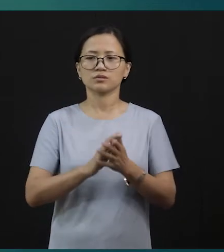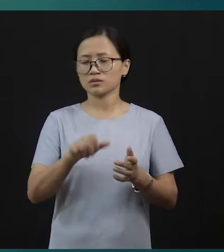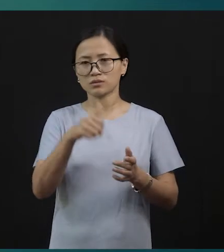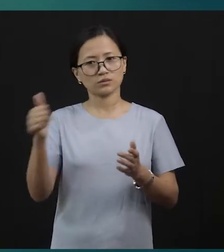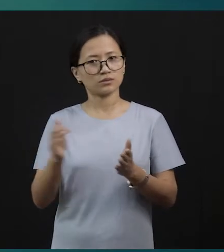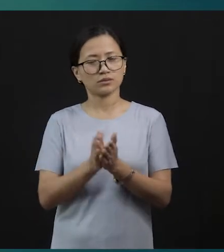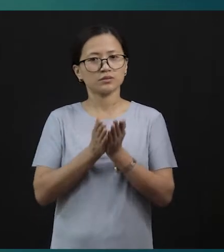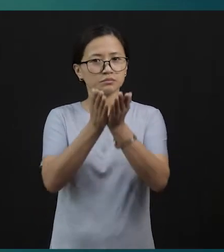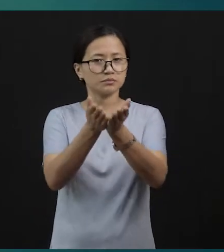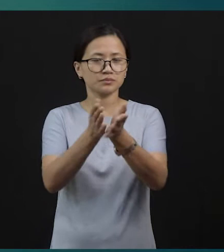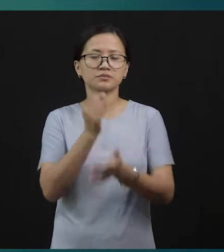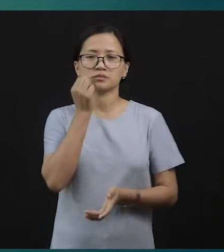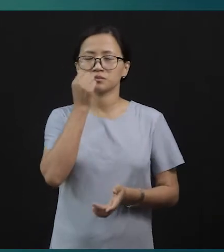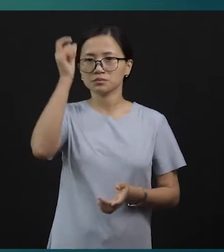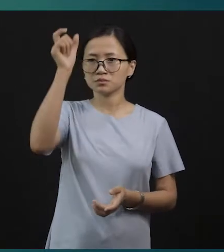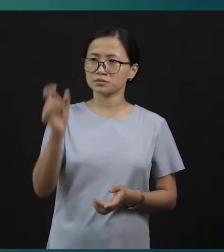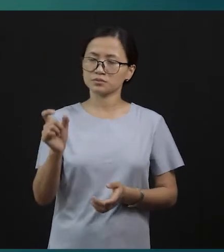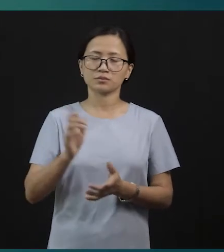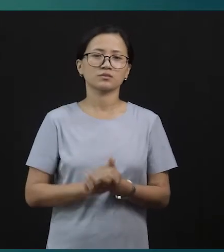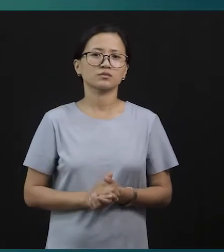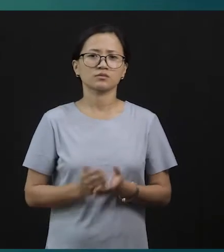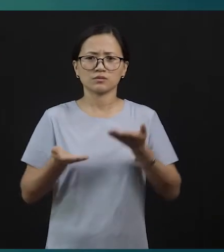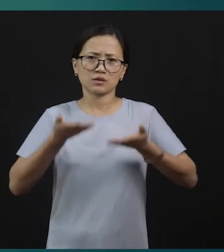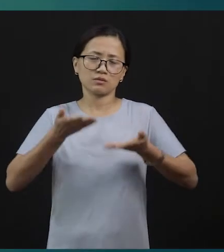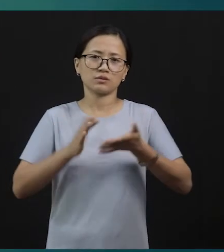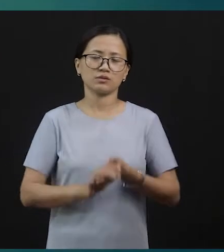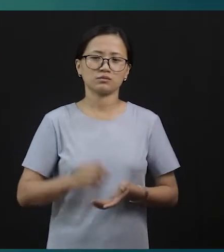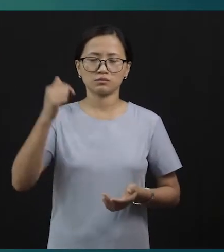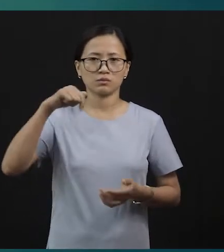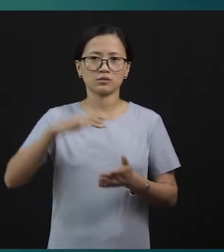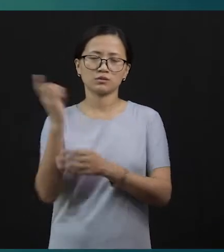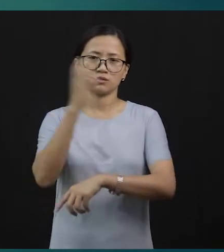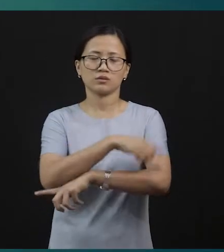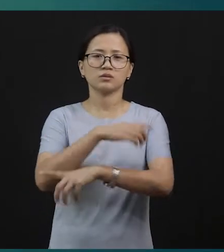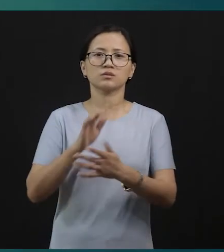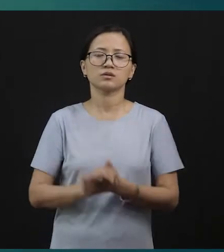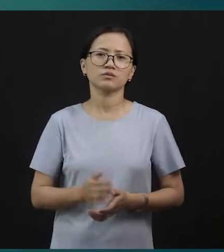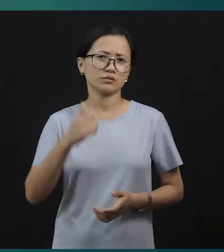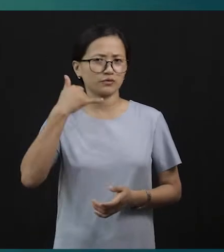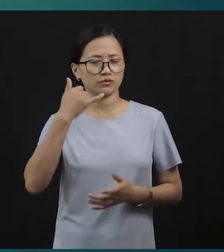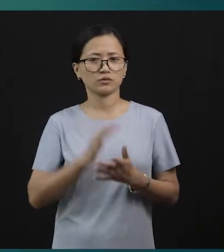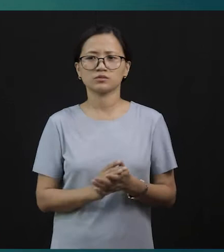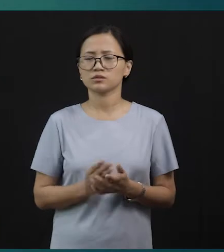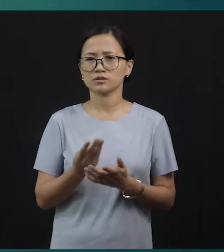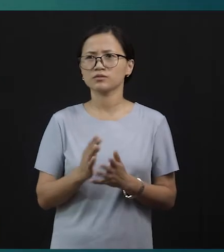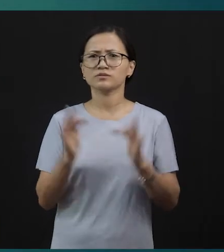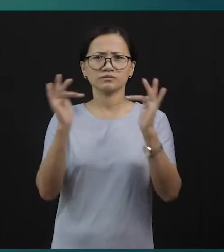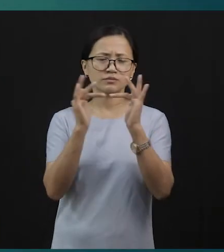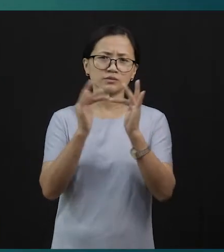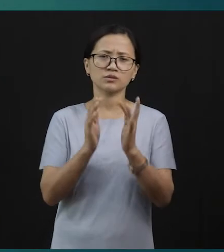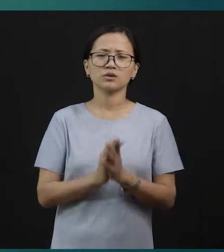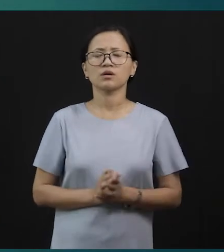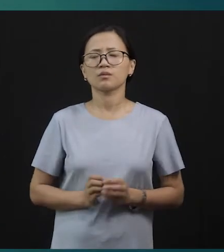another sailor. Nobody knew. In those days, don't compare it to the modern day, okay? We have phones, we have internet, we have social media,